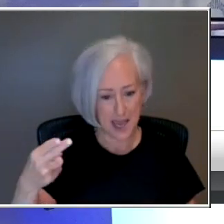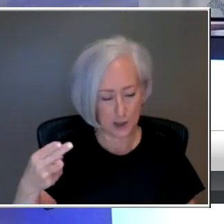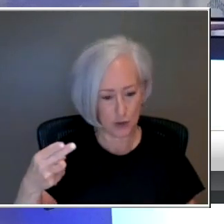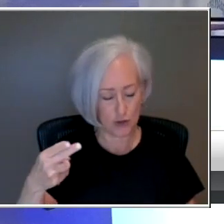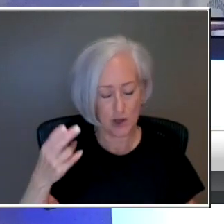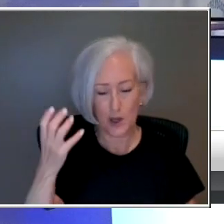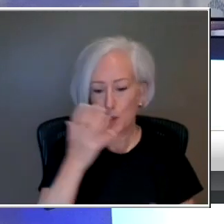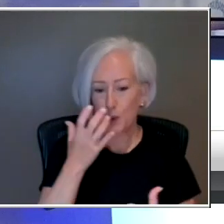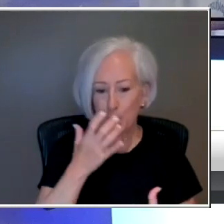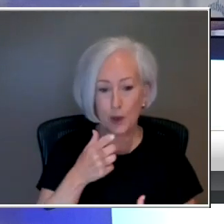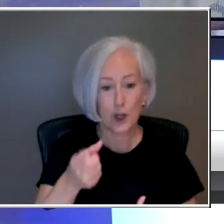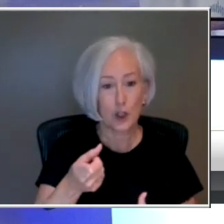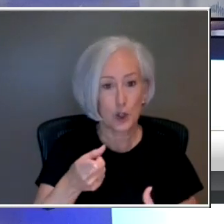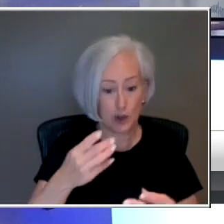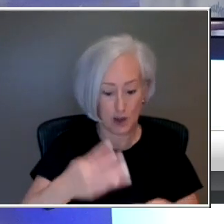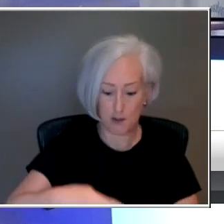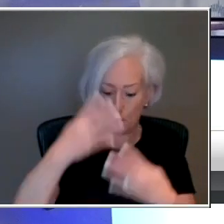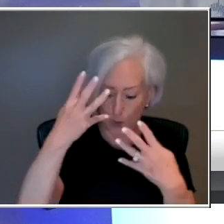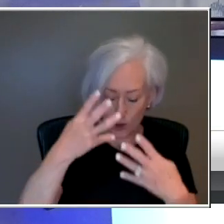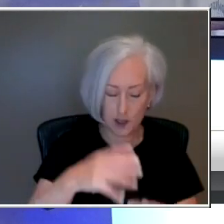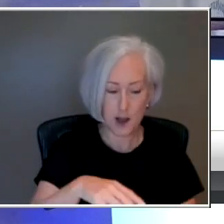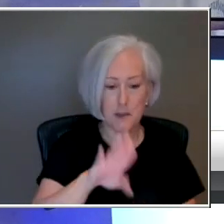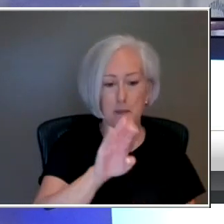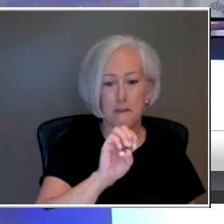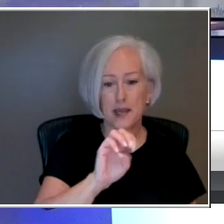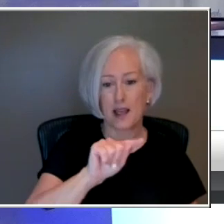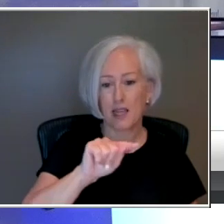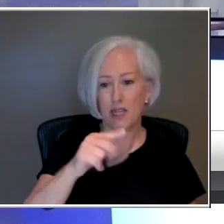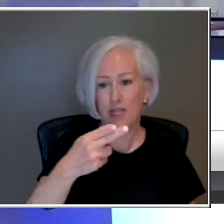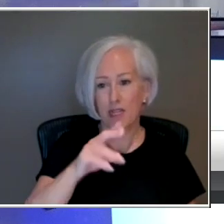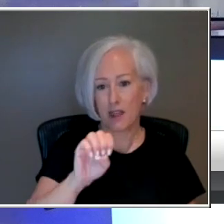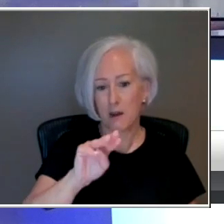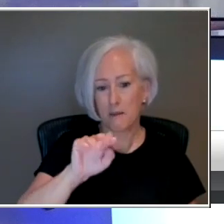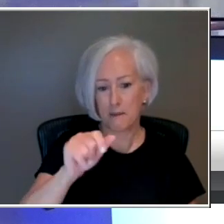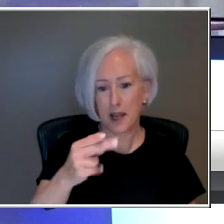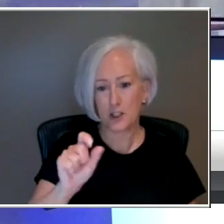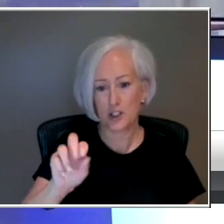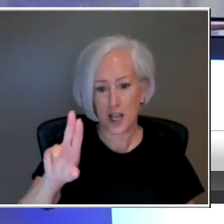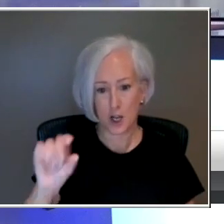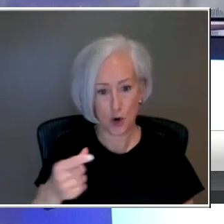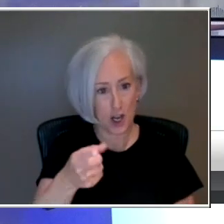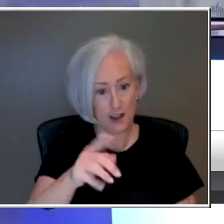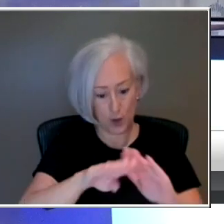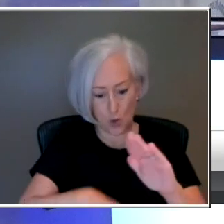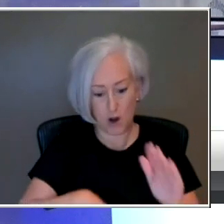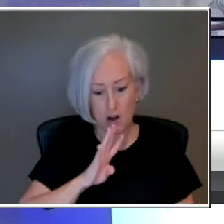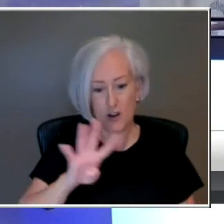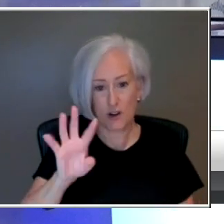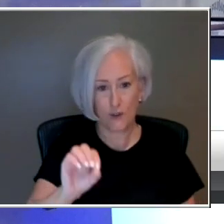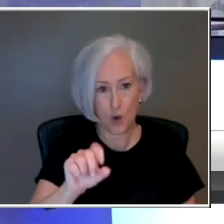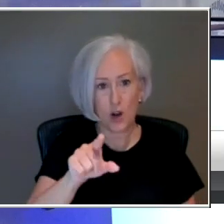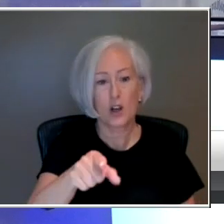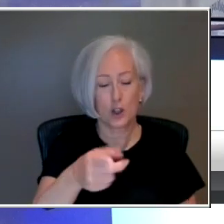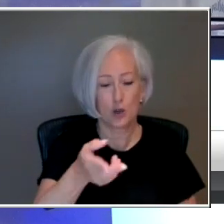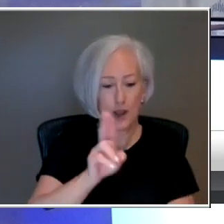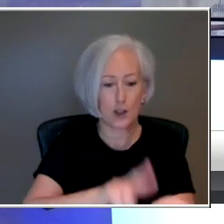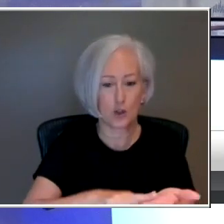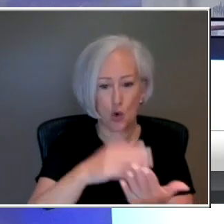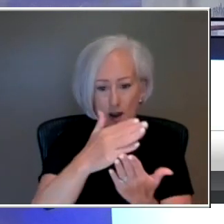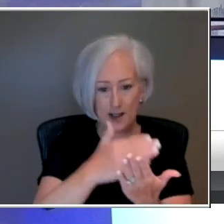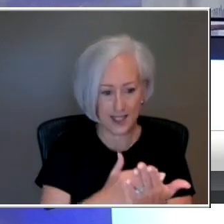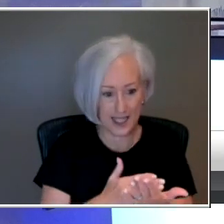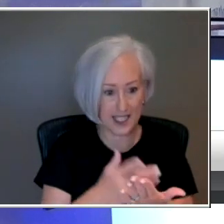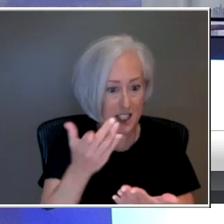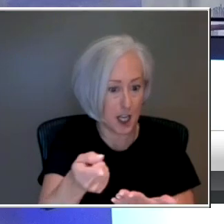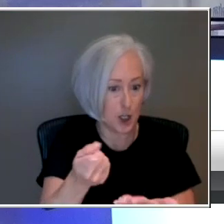to bethematch.org. If you are under the age of 40, you can join the registry. It's that simple, and you might save someone's life, just